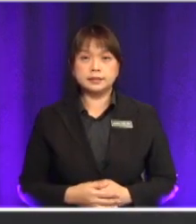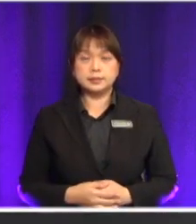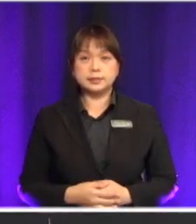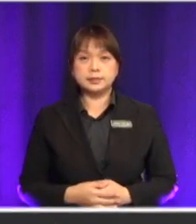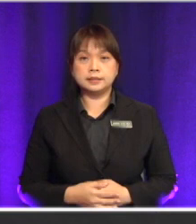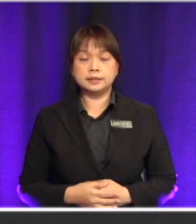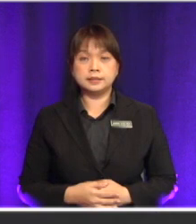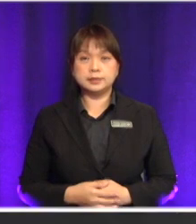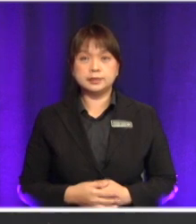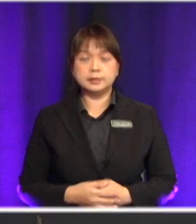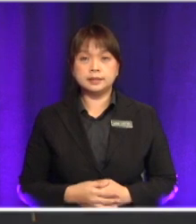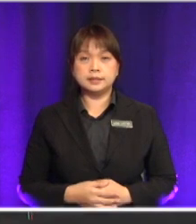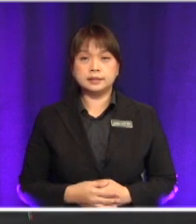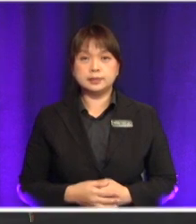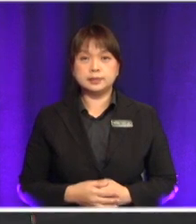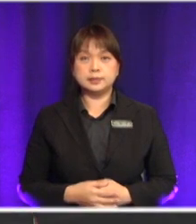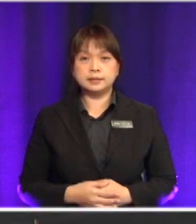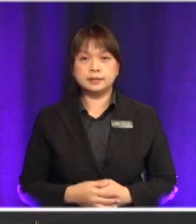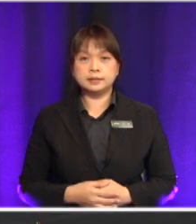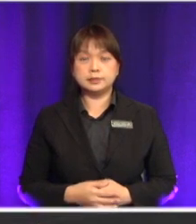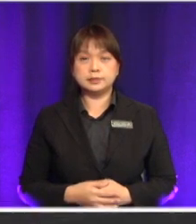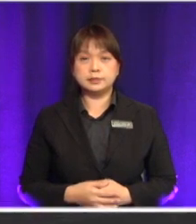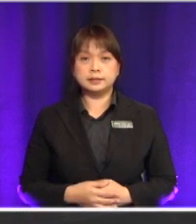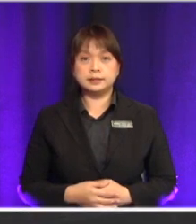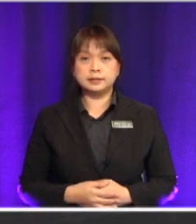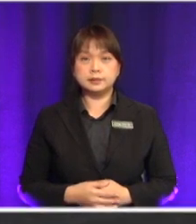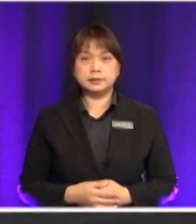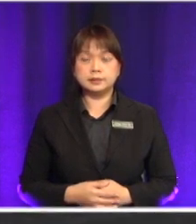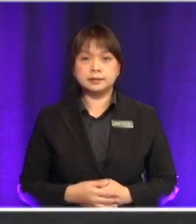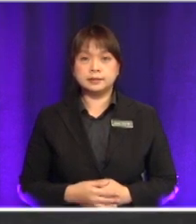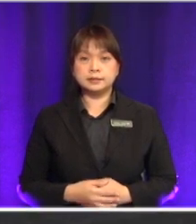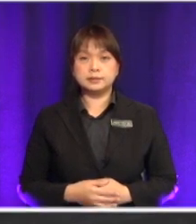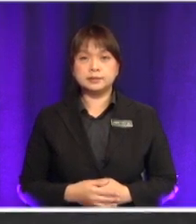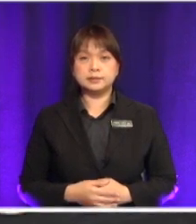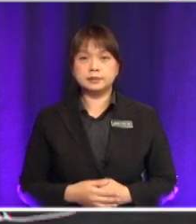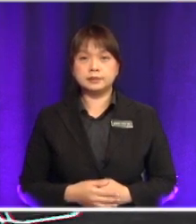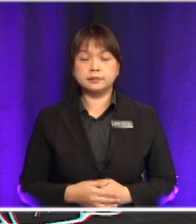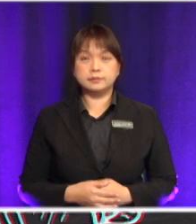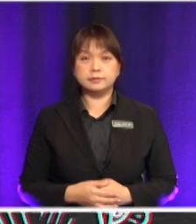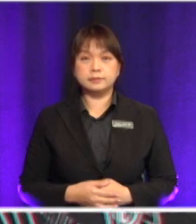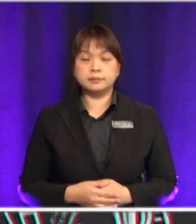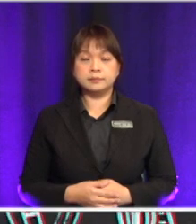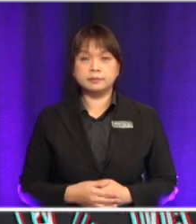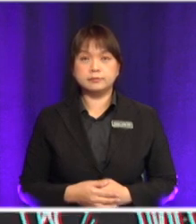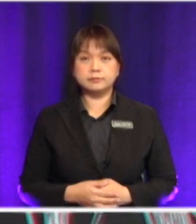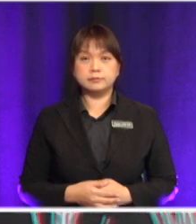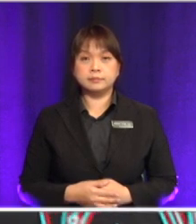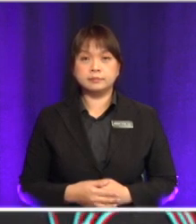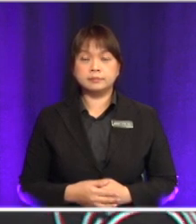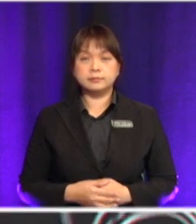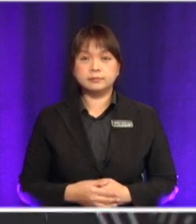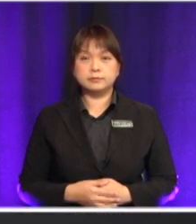Insert. Not really. Almost there, almost It's, there. almost. It's IN, but yes, not that one. INS. Is